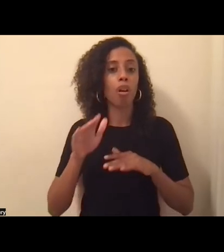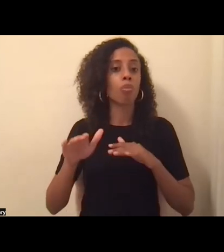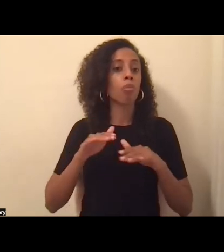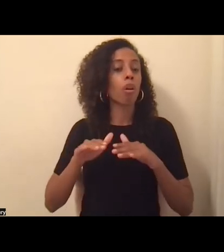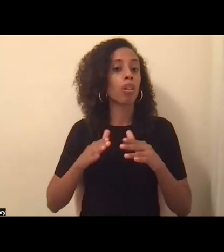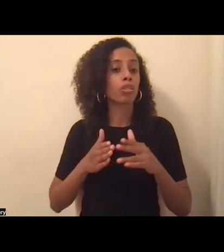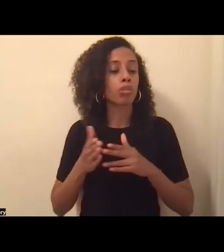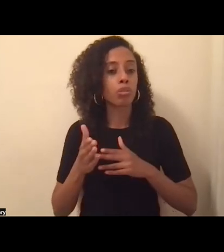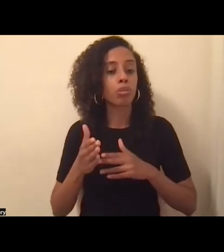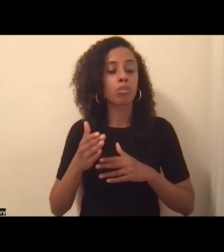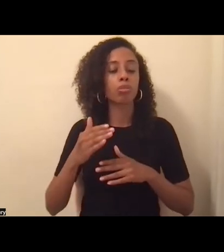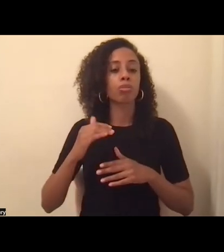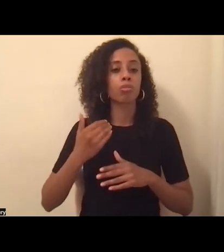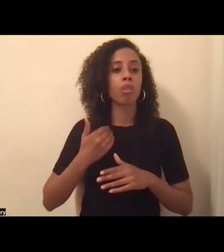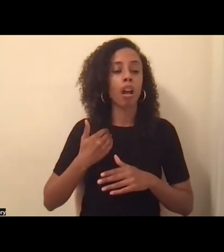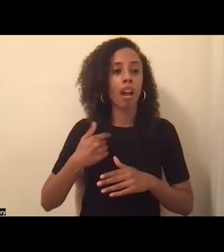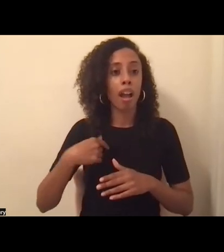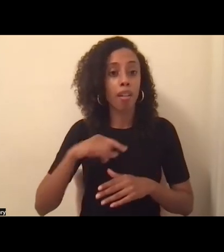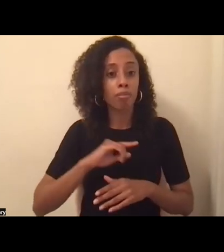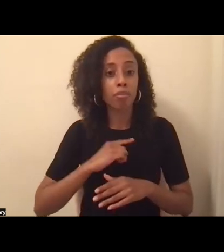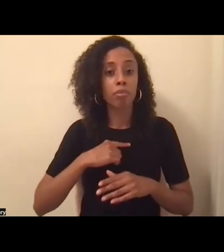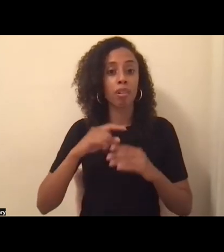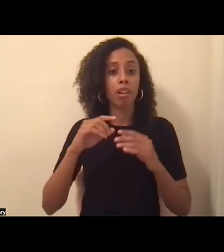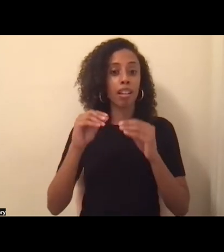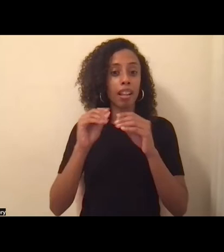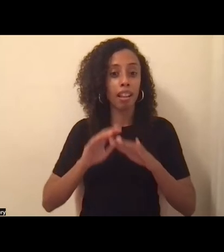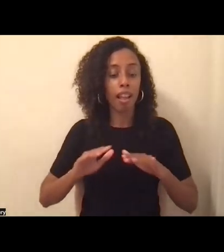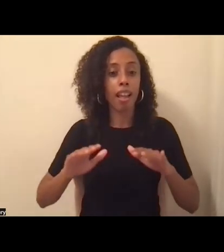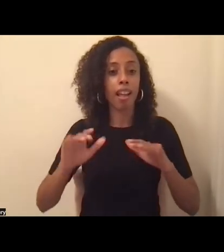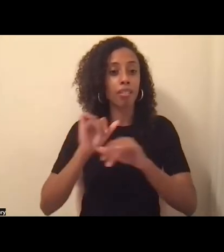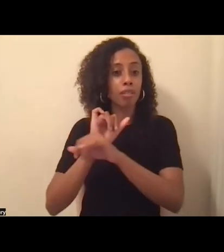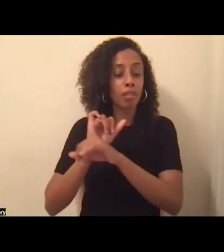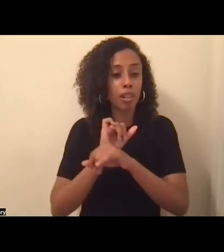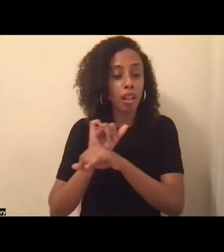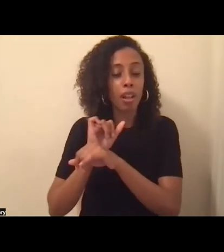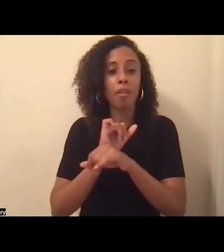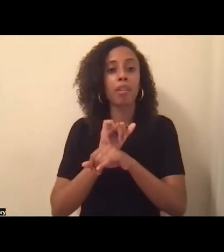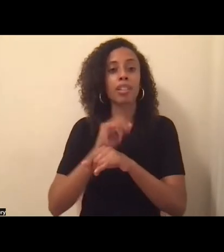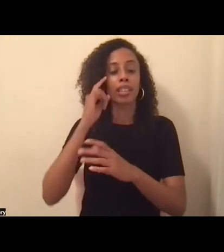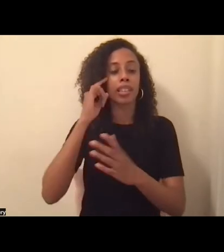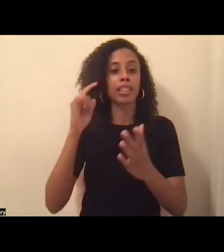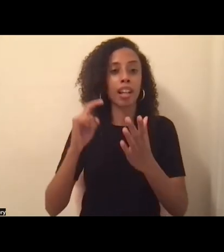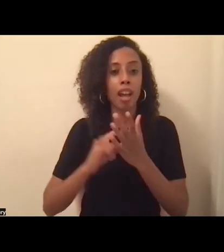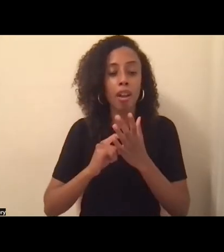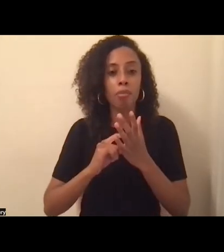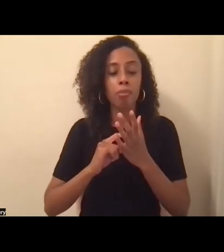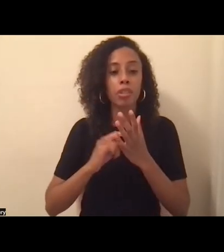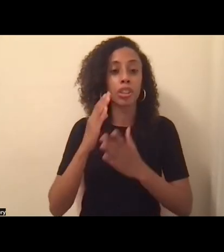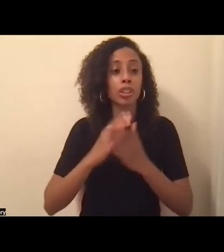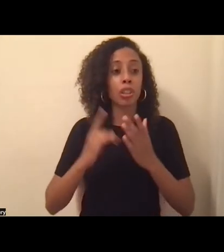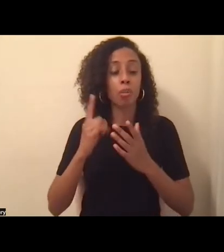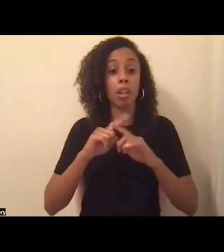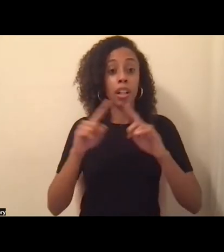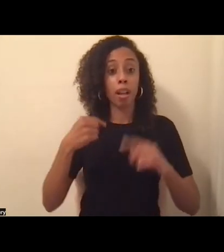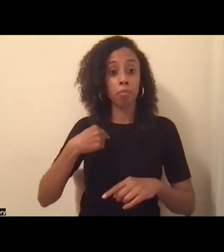life acknowledgement. If someone other than me is willing to read and facilitate that piece. So think